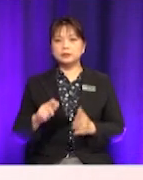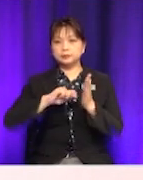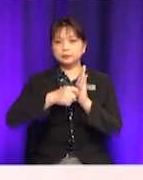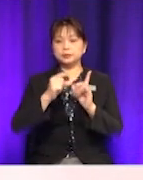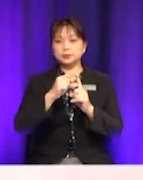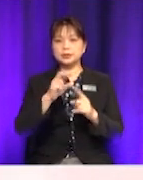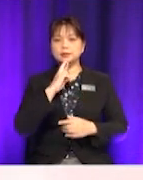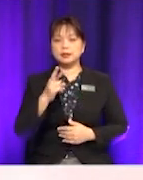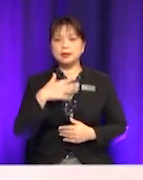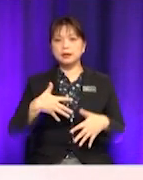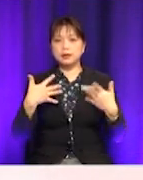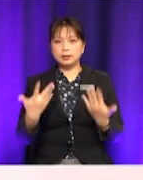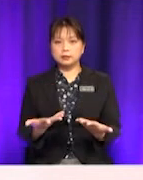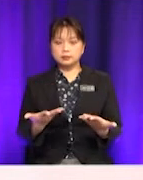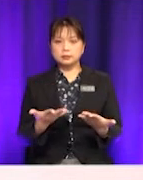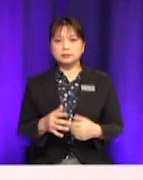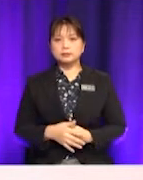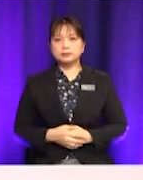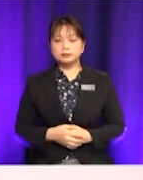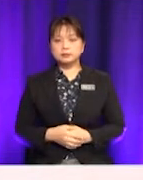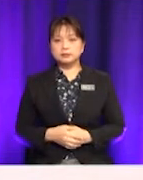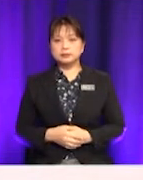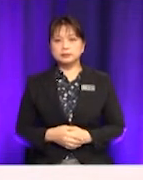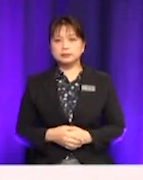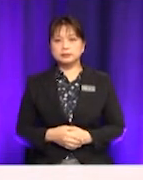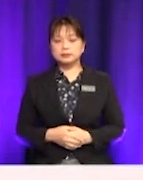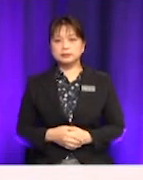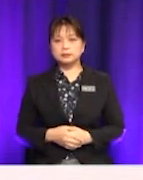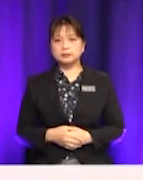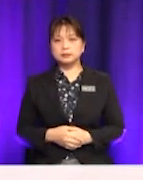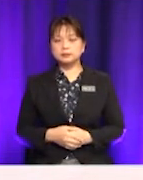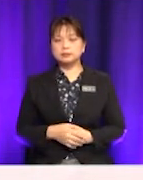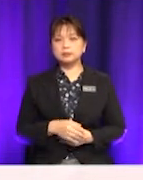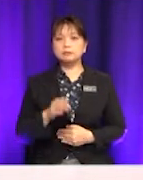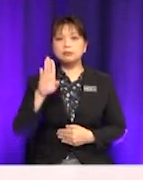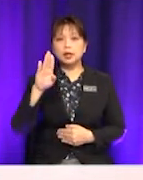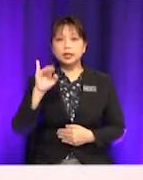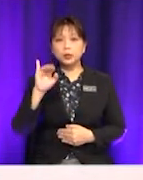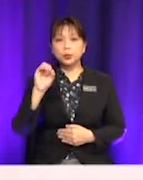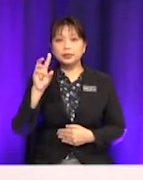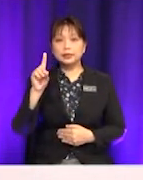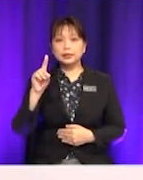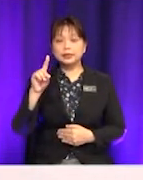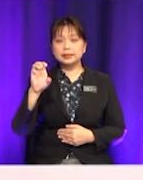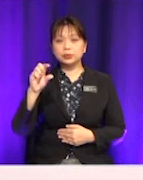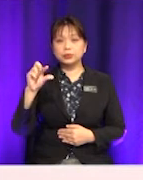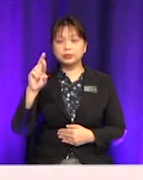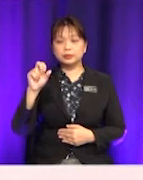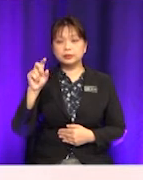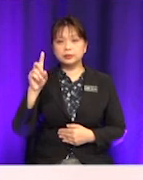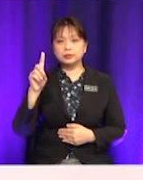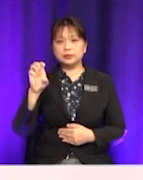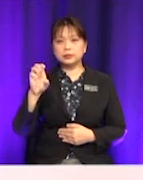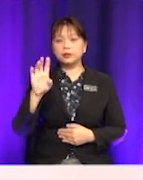how, long, plastic bottle, and Biodegrade. Biodegrade. biodegradable. All right, so you have